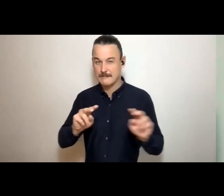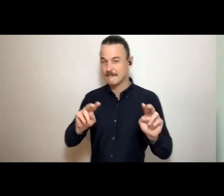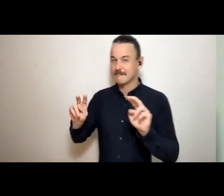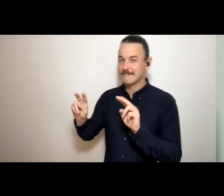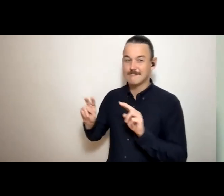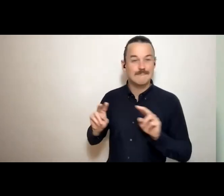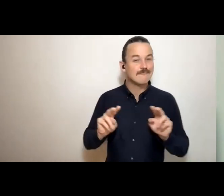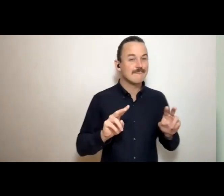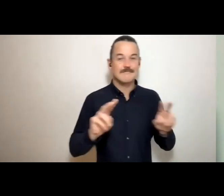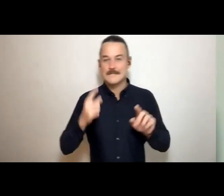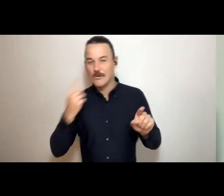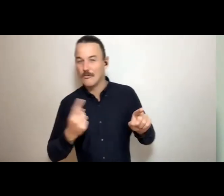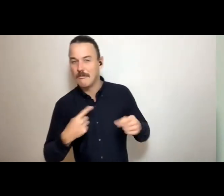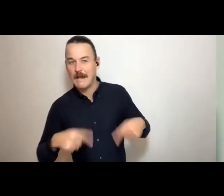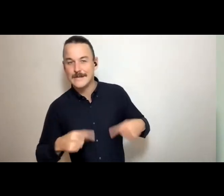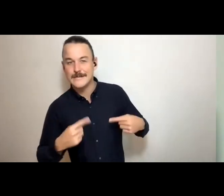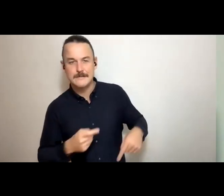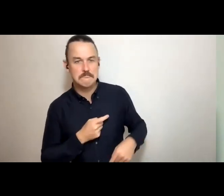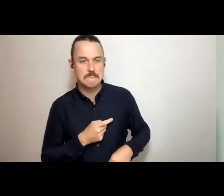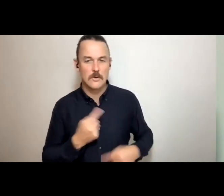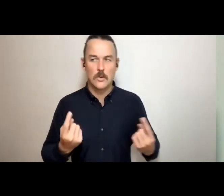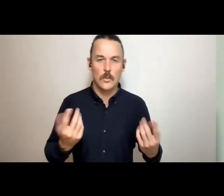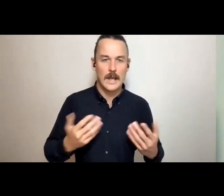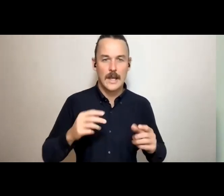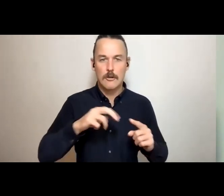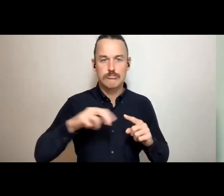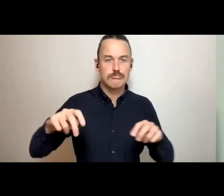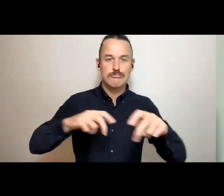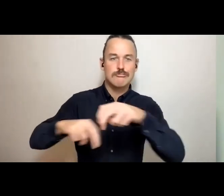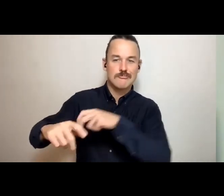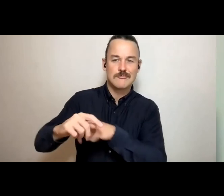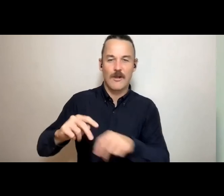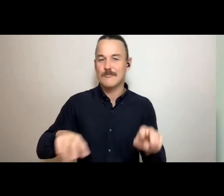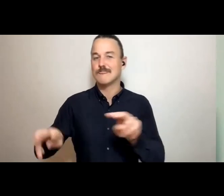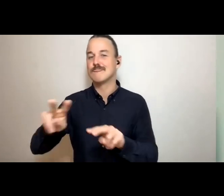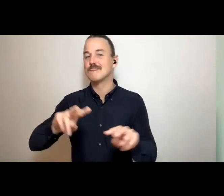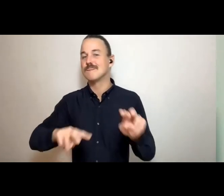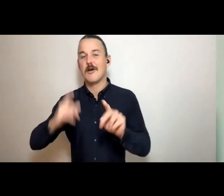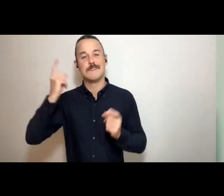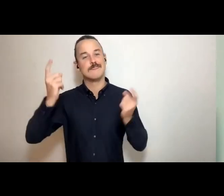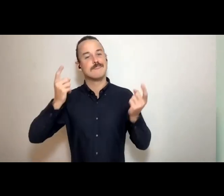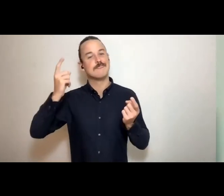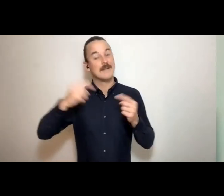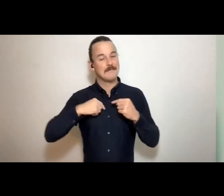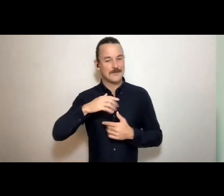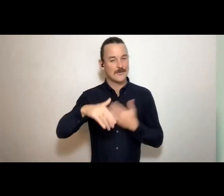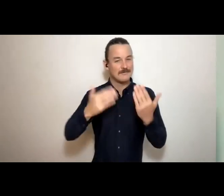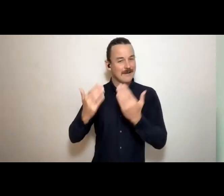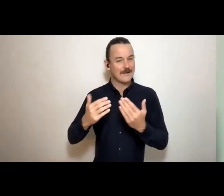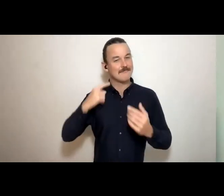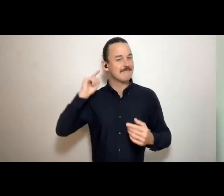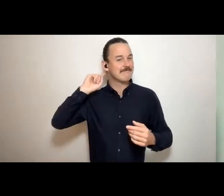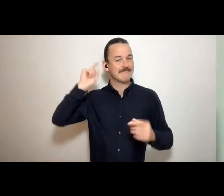interested in where people are moving. thinking about us in the room and thinking sociologically in that way, I think it's really good.